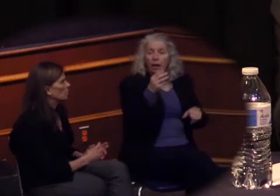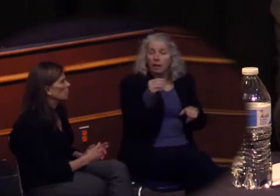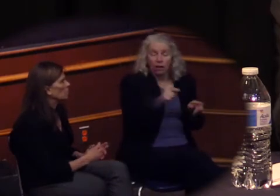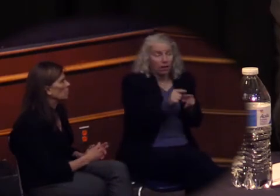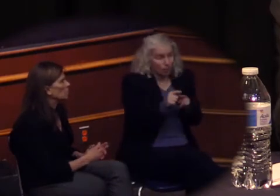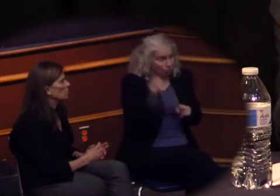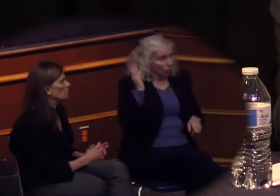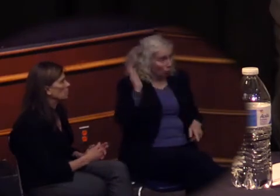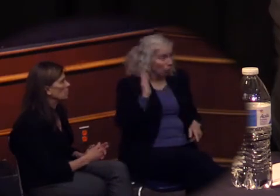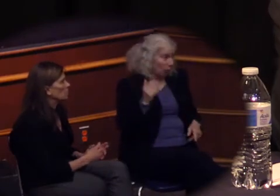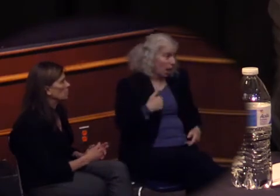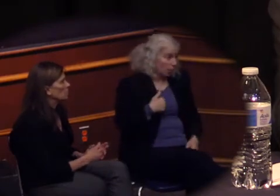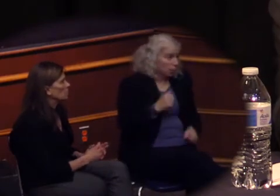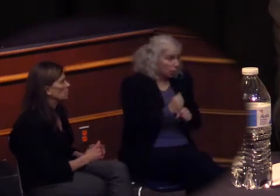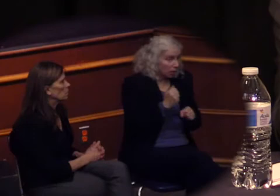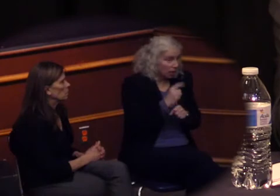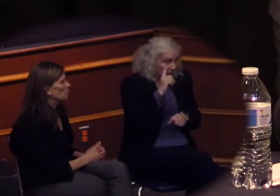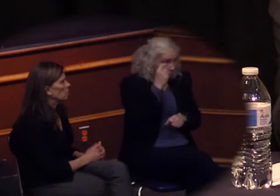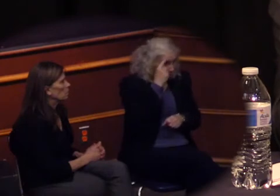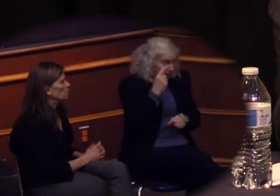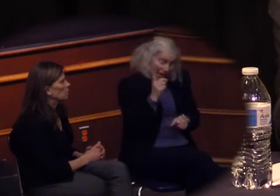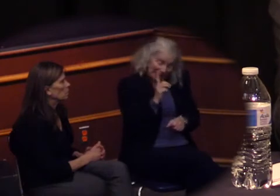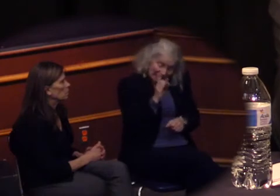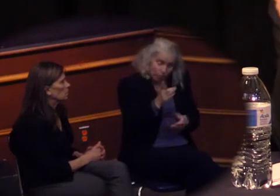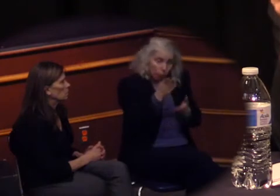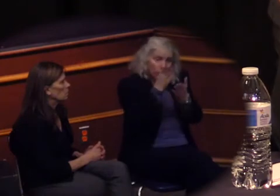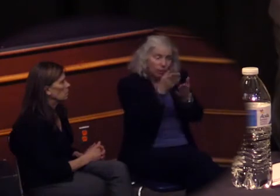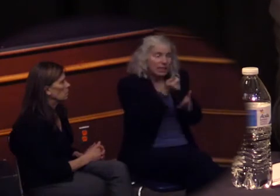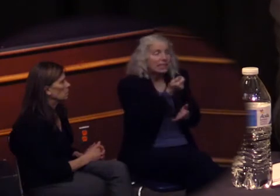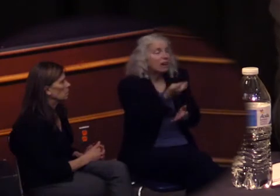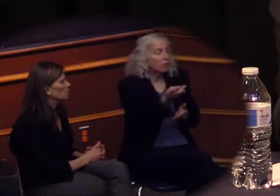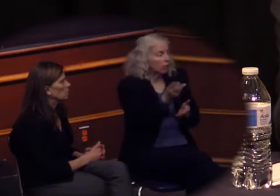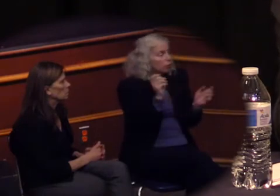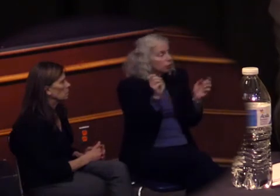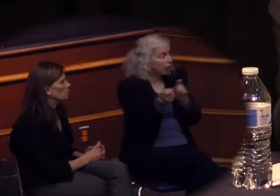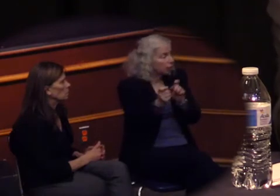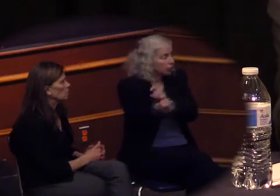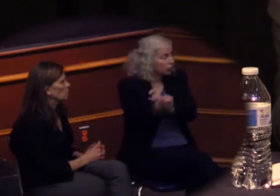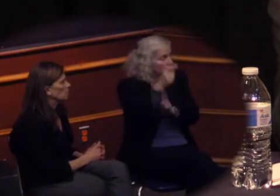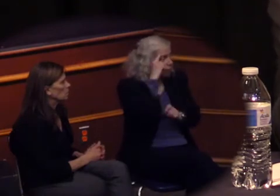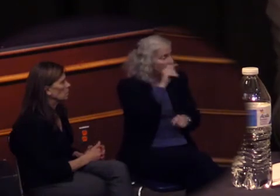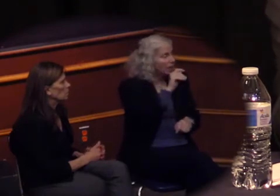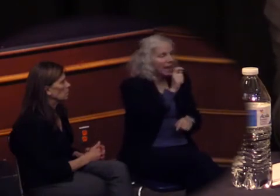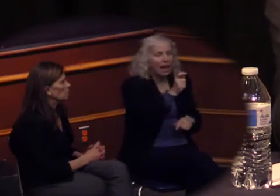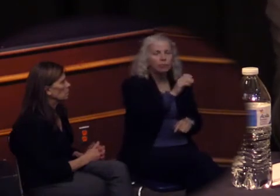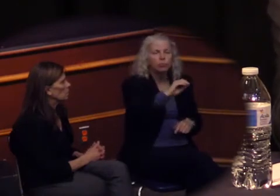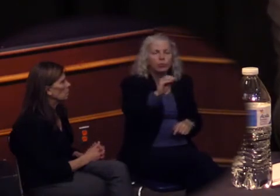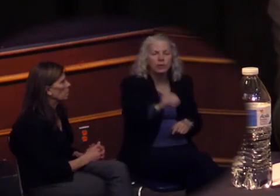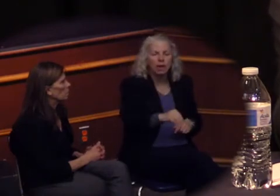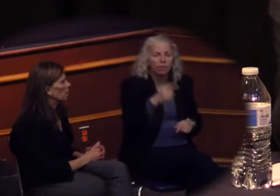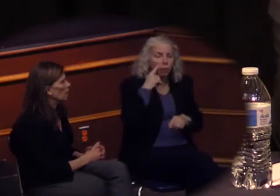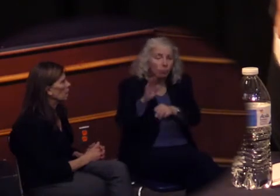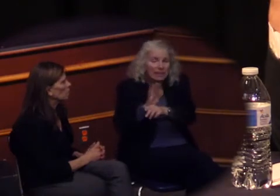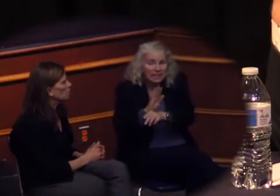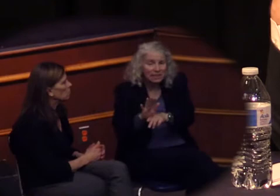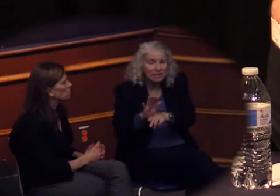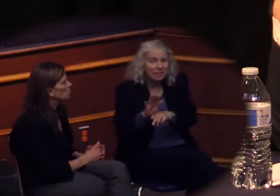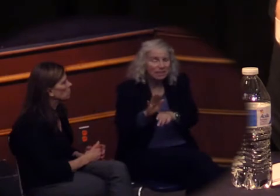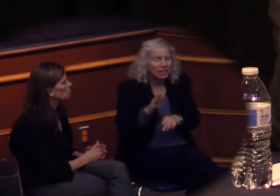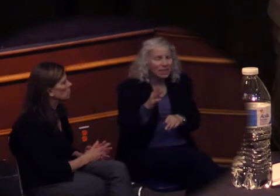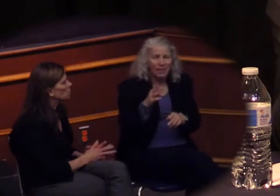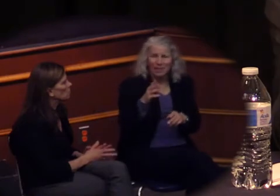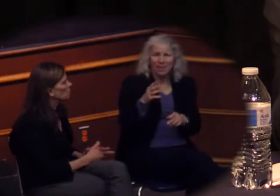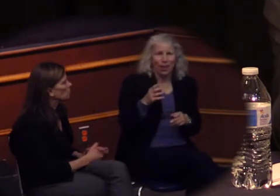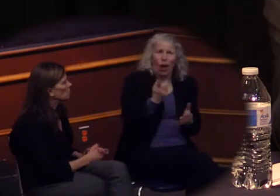and when I was in government, proposed a series of reforms to actually look at all these tax breaks we give businesses and others, which cost